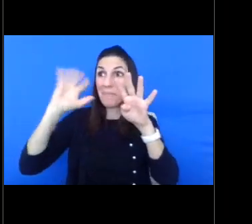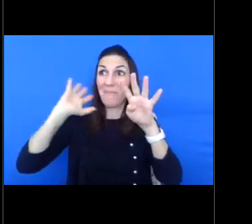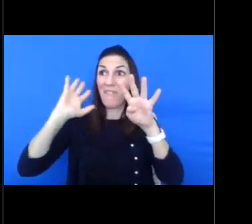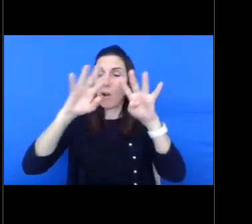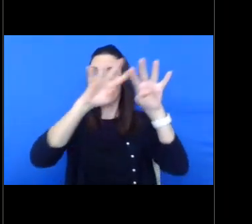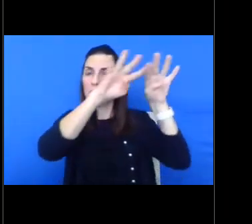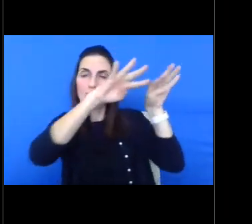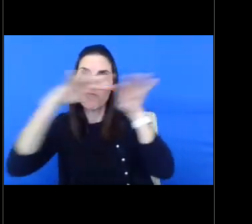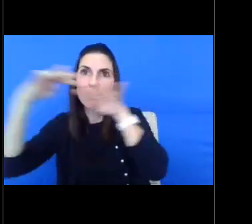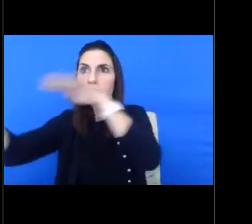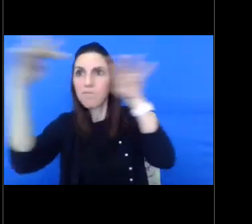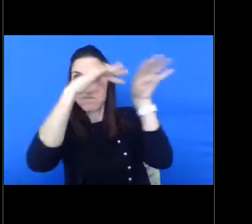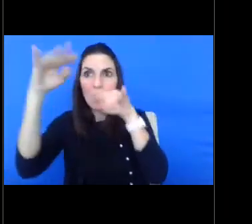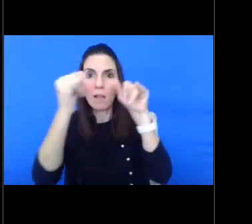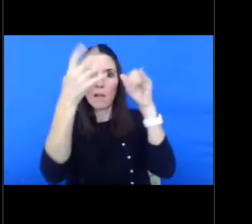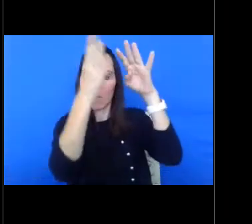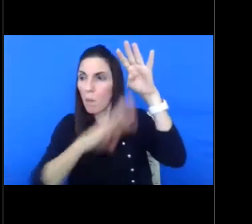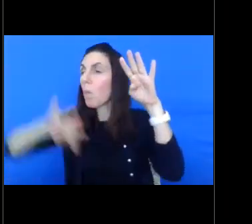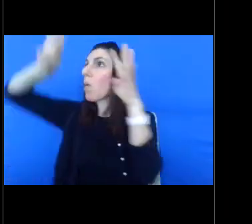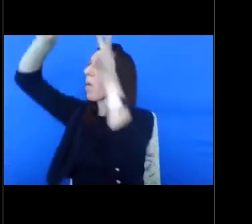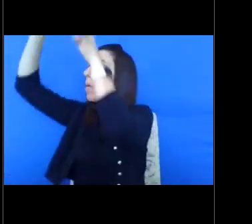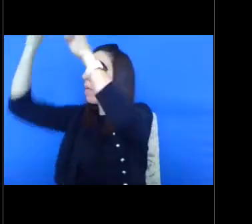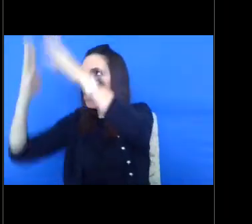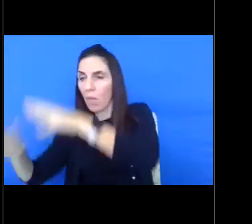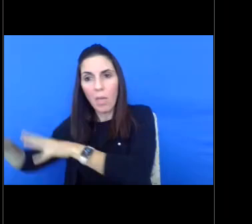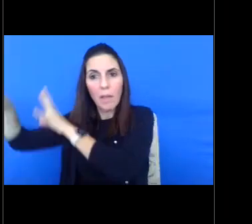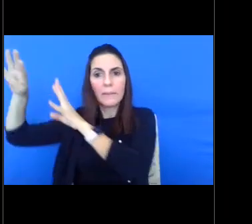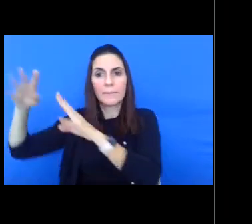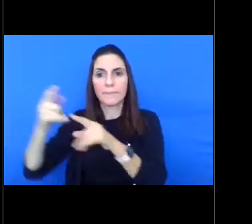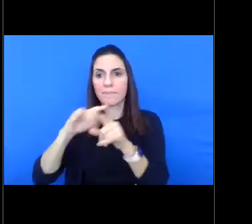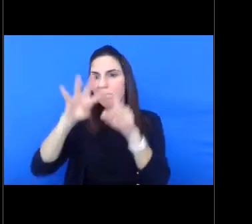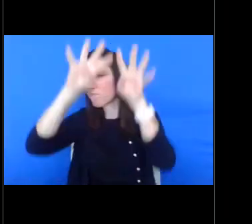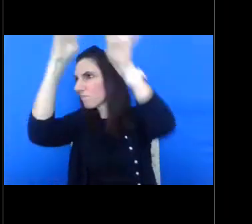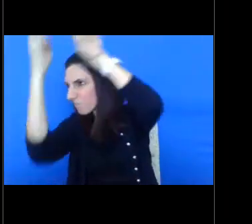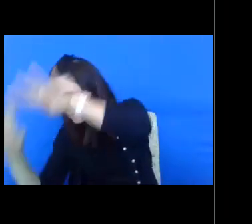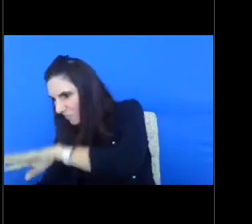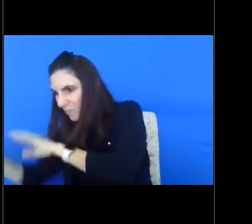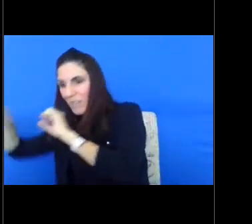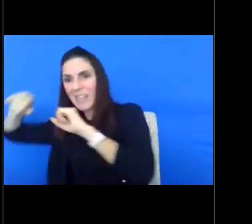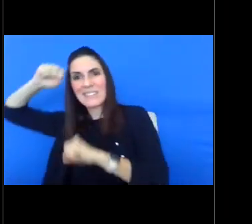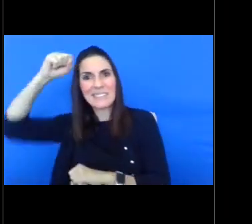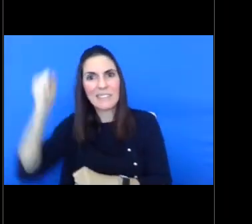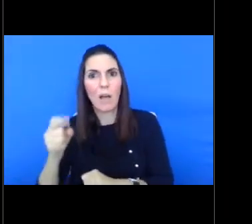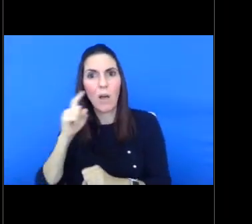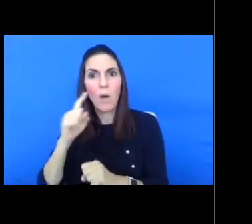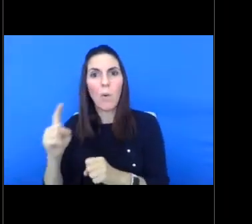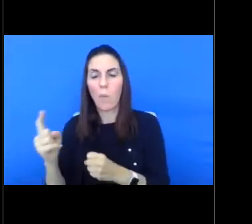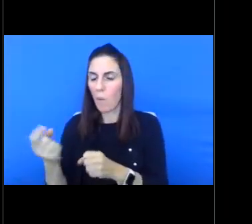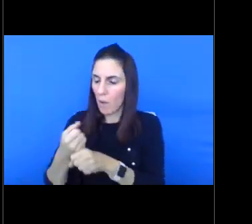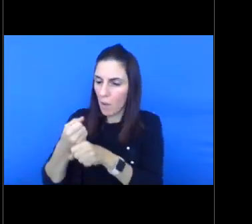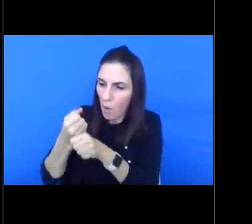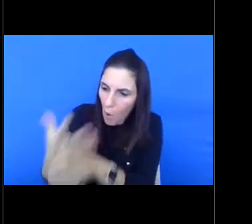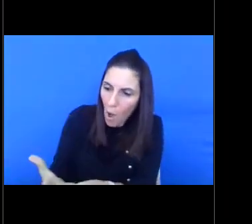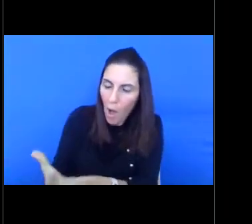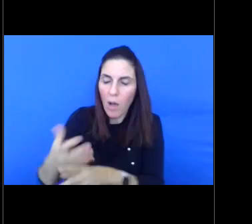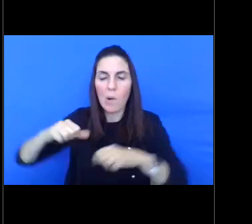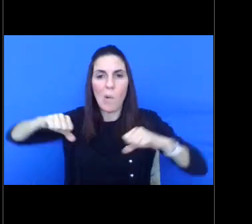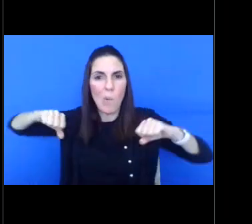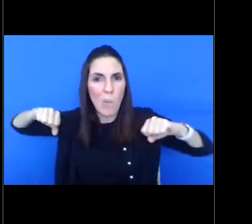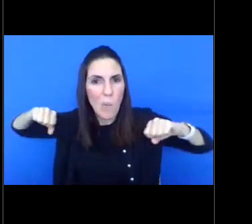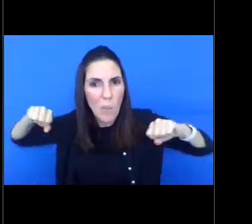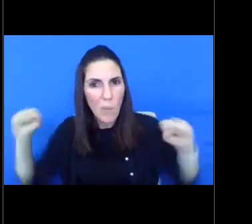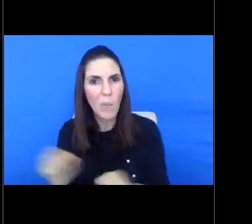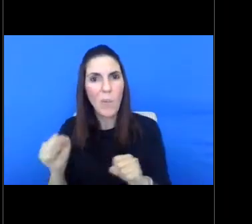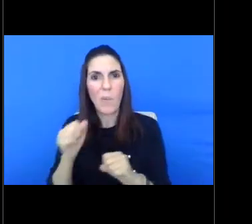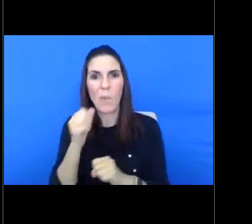to move. Yeah, that jet stream surge down south, really bring in that cold air into the picture for our neck of the woods. So you have